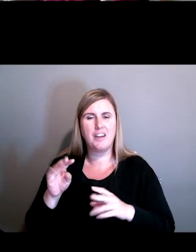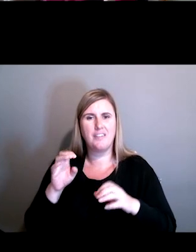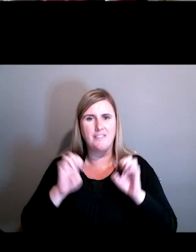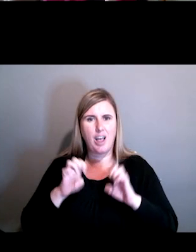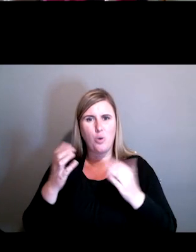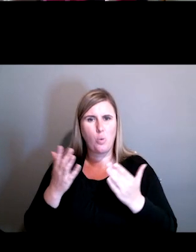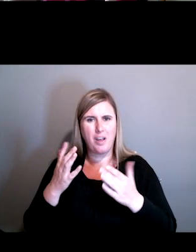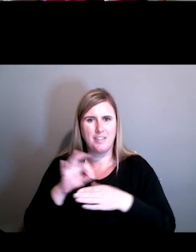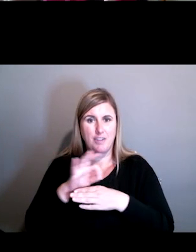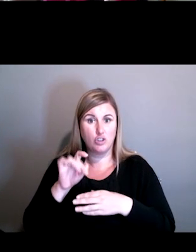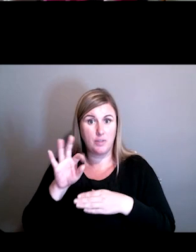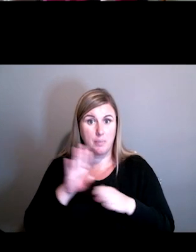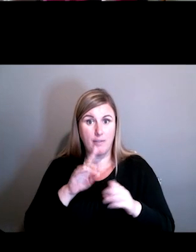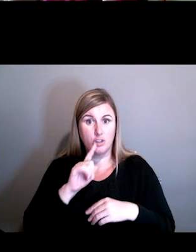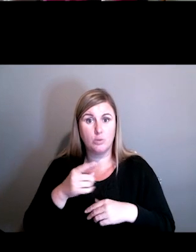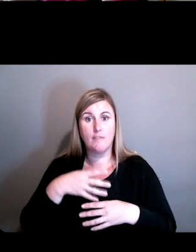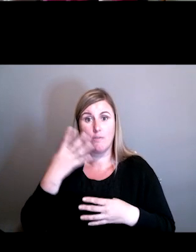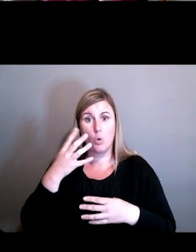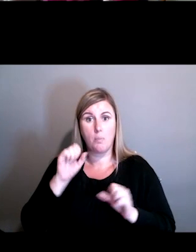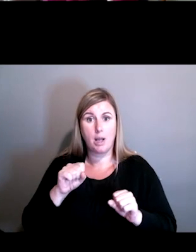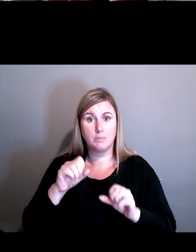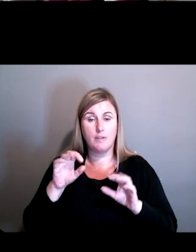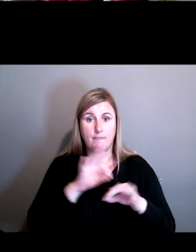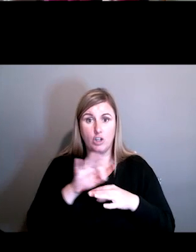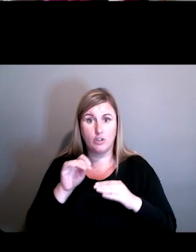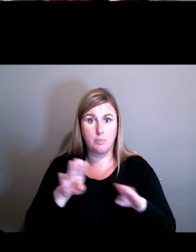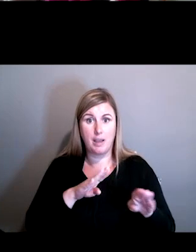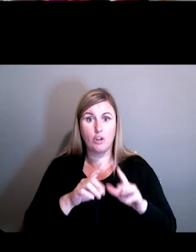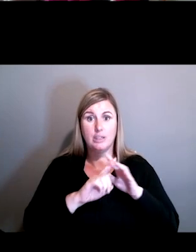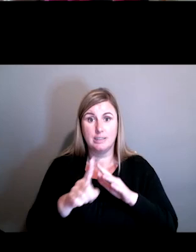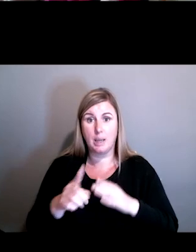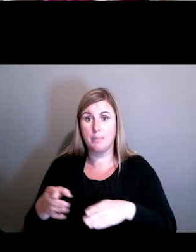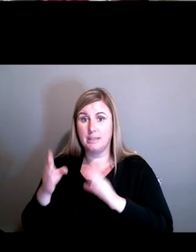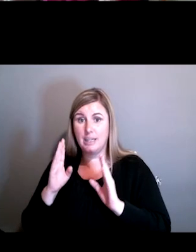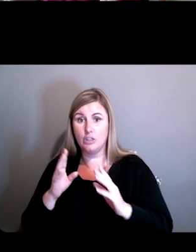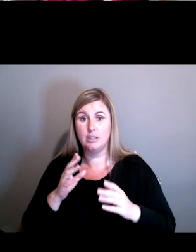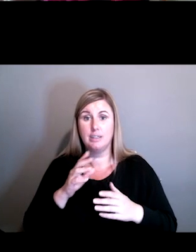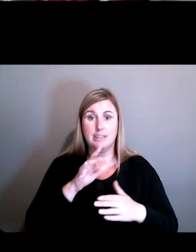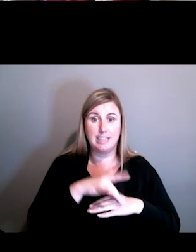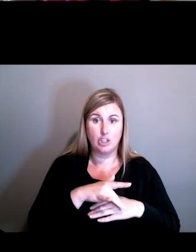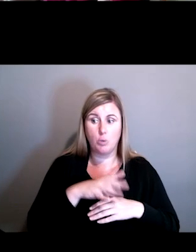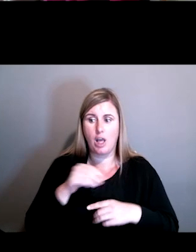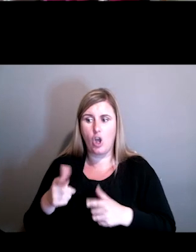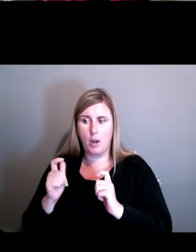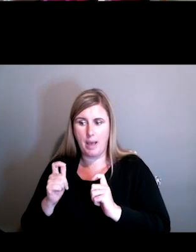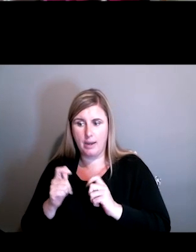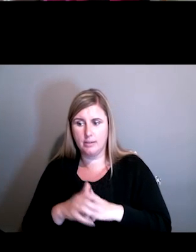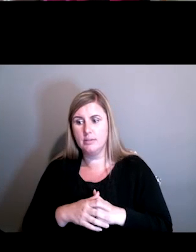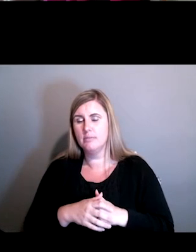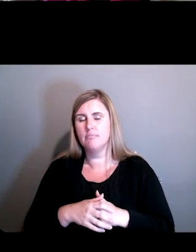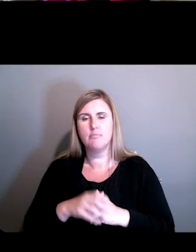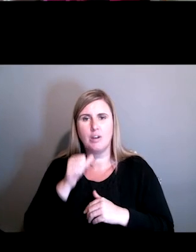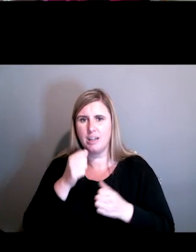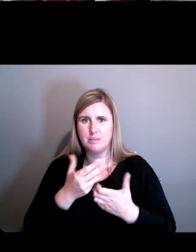are 4 possible functions of behavior: escape, attention, tangible, and automatic. We aren't going to spend much time talking about